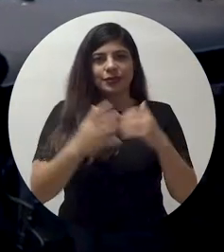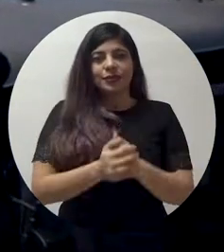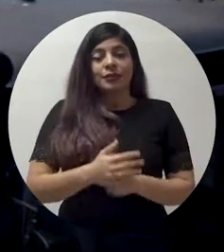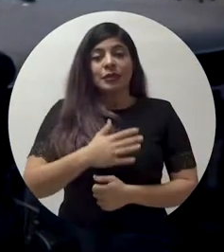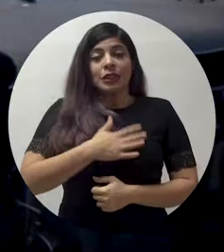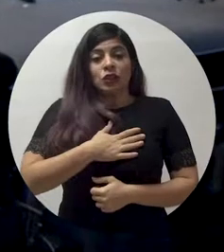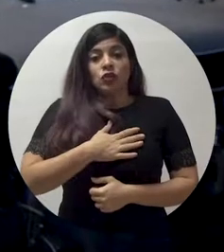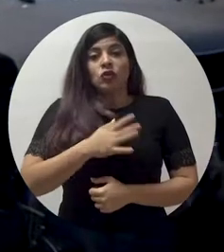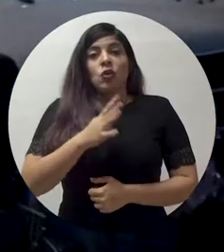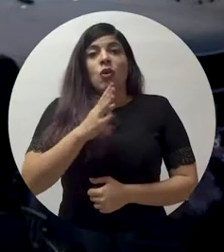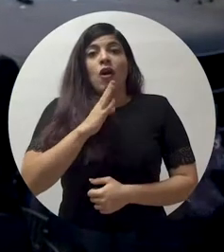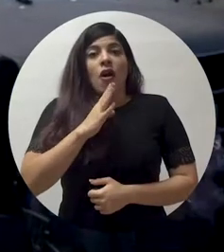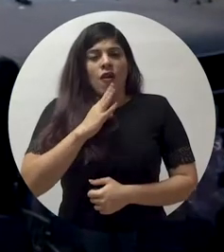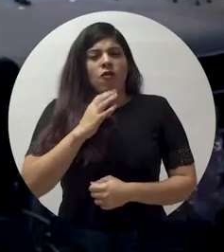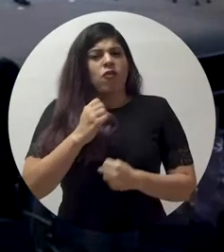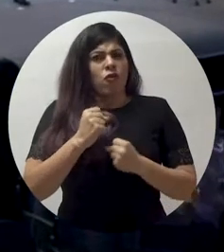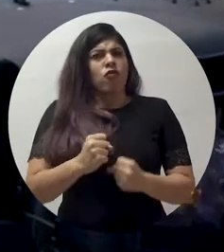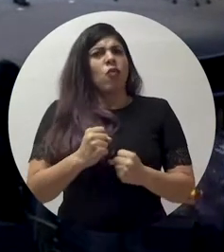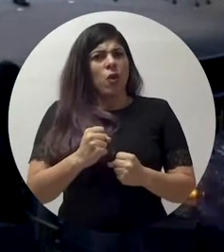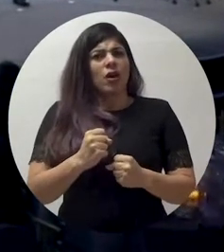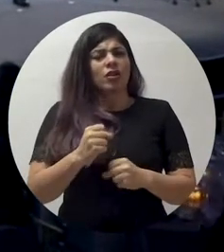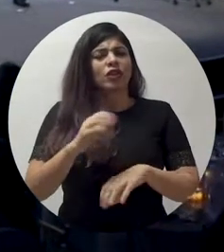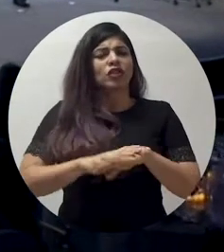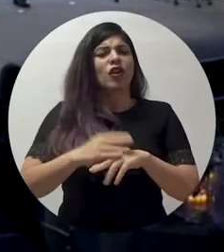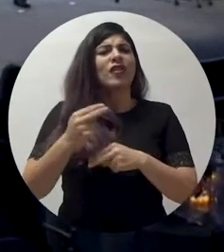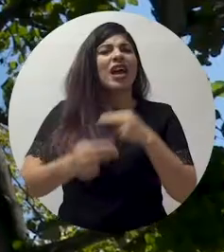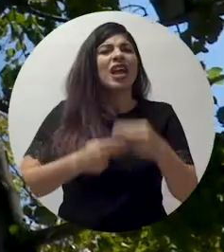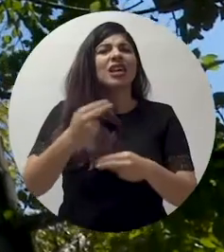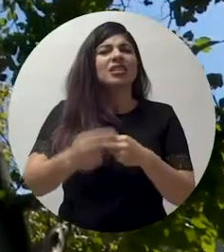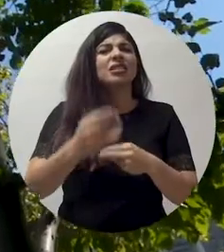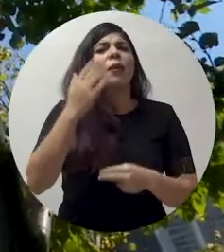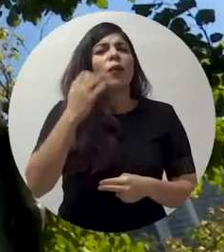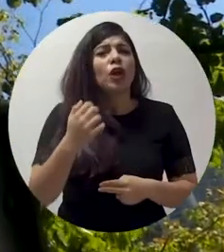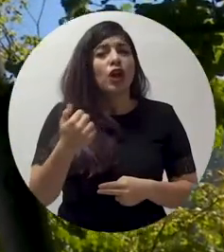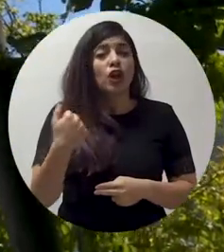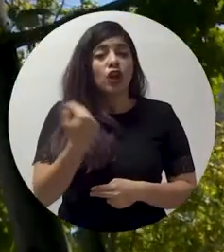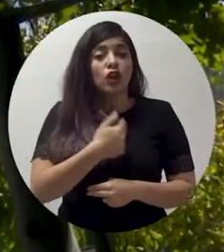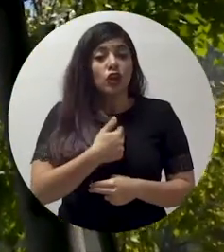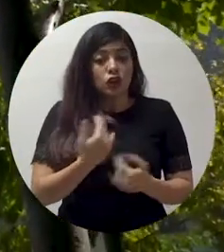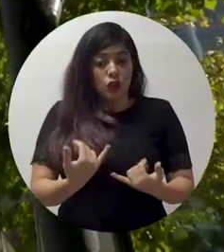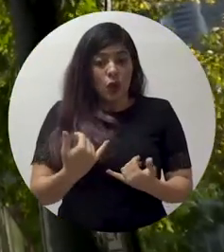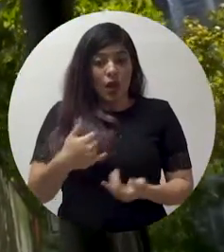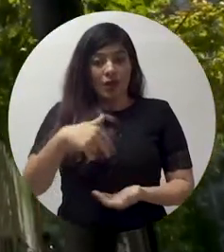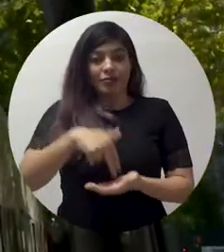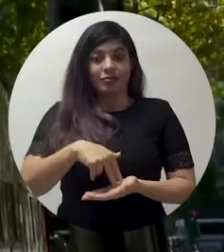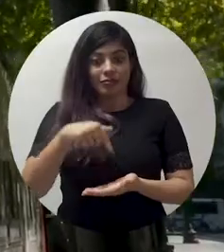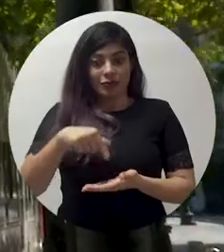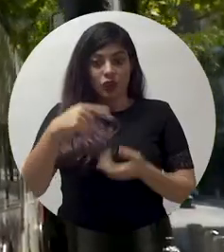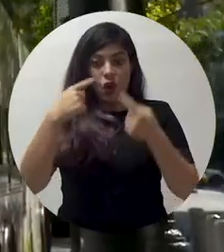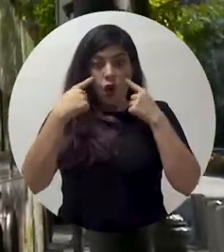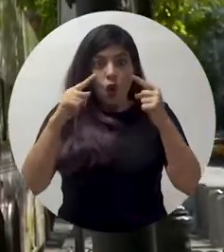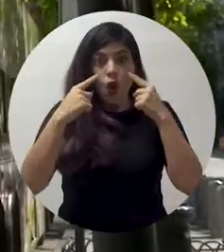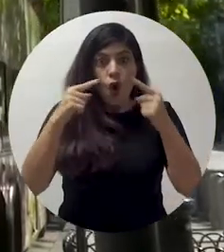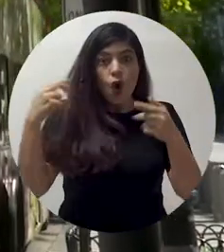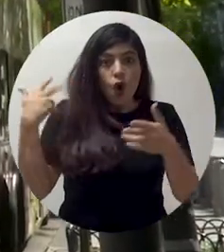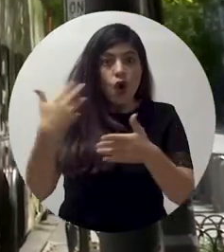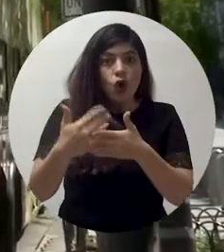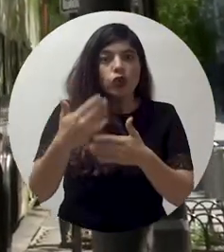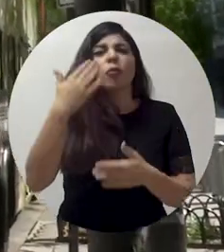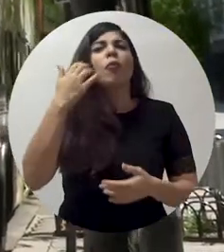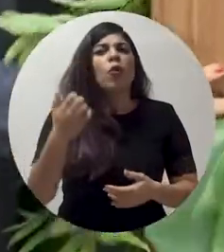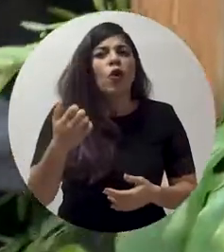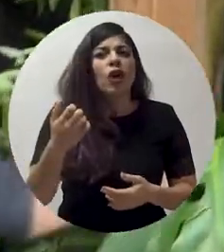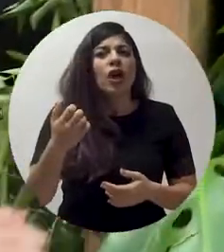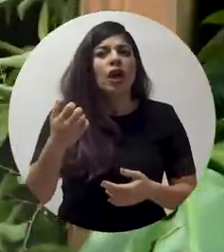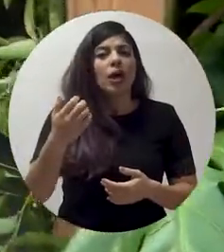And I talk strongly about legacy, because we are here with these accomplishments because